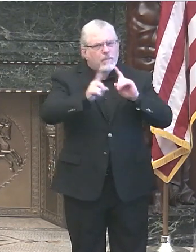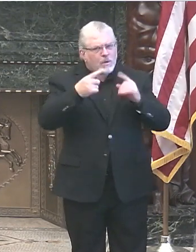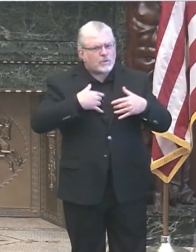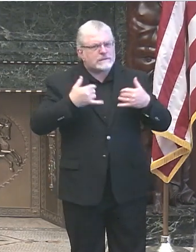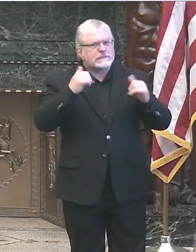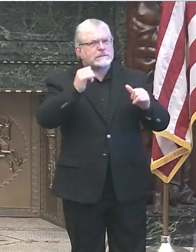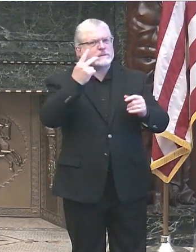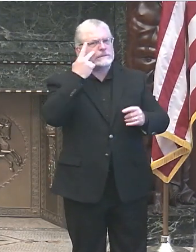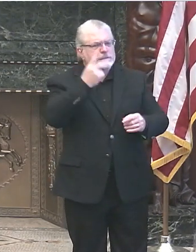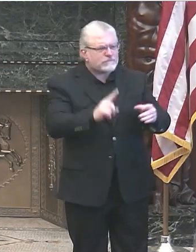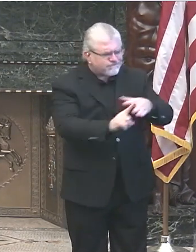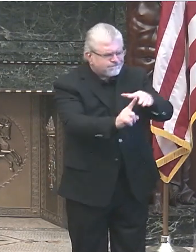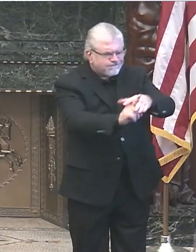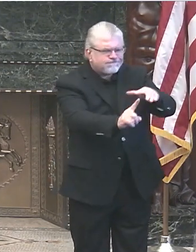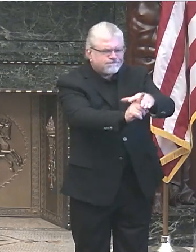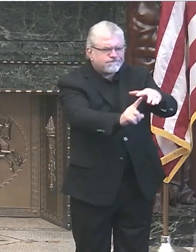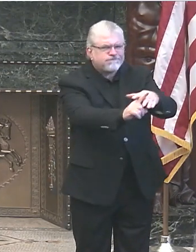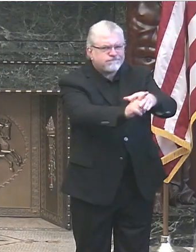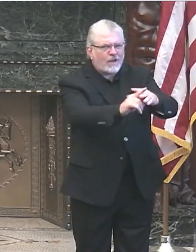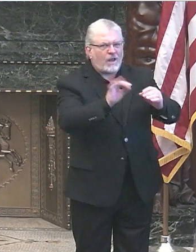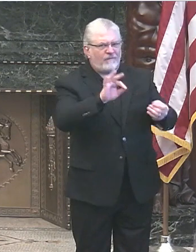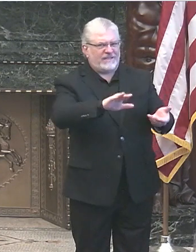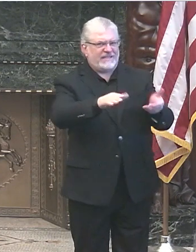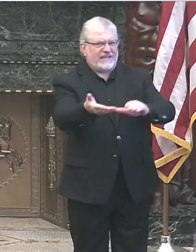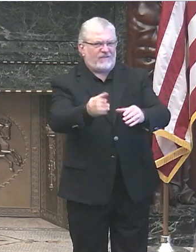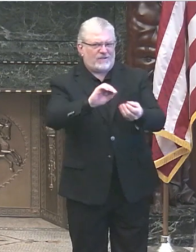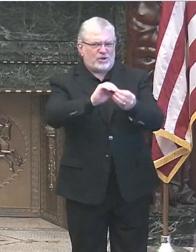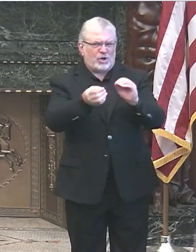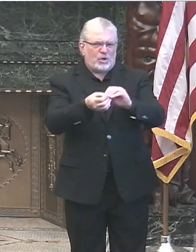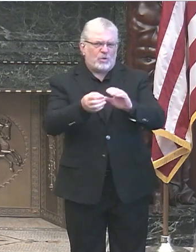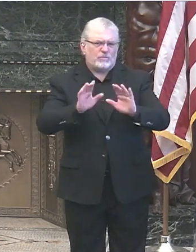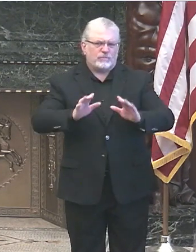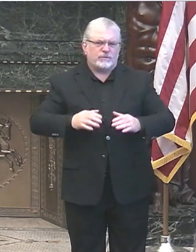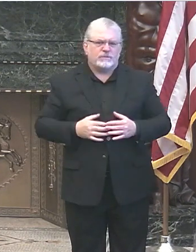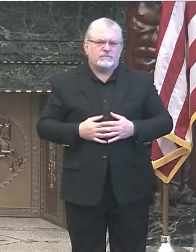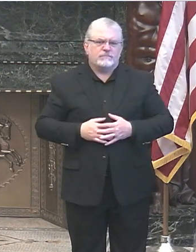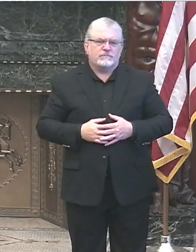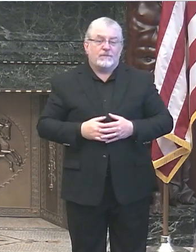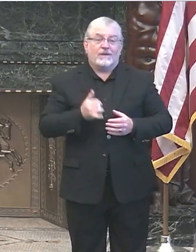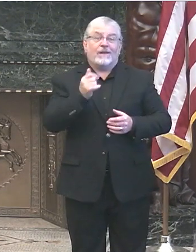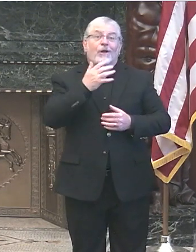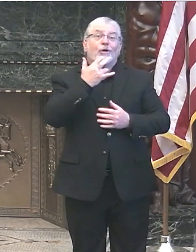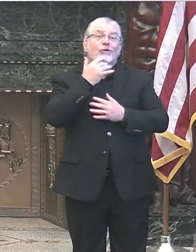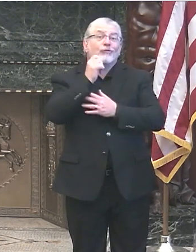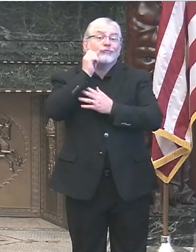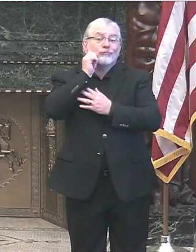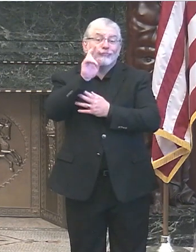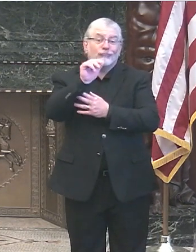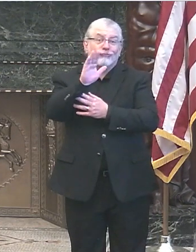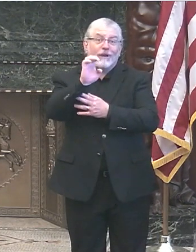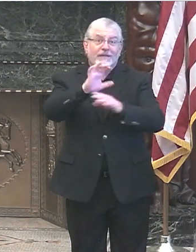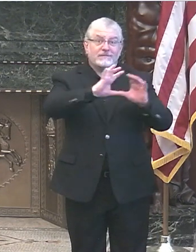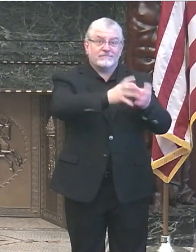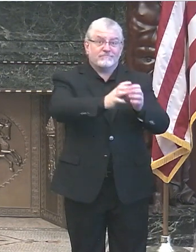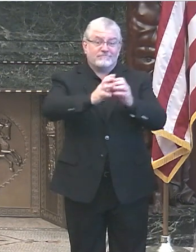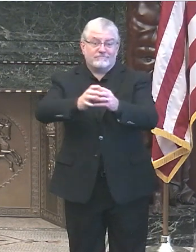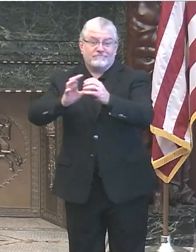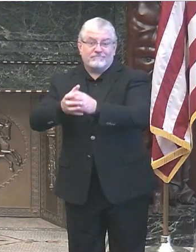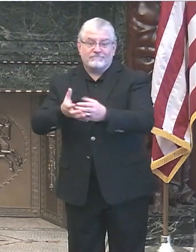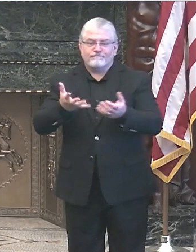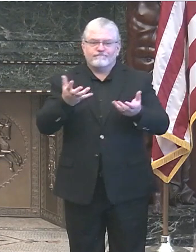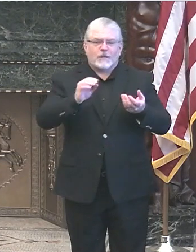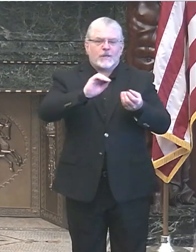number of daily deaths. I know there's a lot of interest in the racial breakdown of people with this infection. We don't have good data on that for